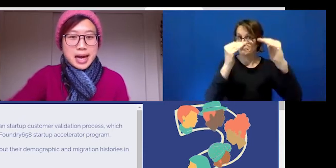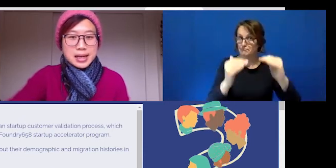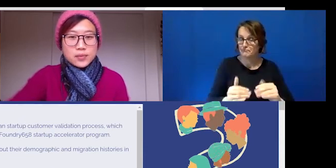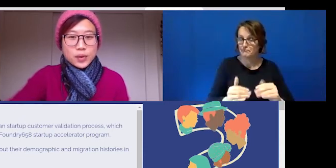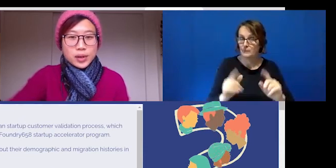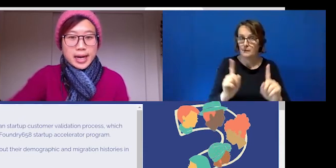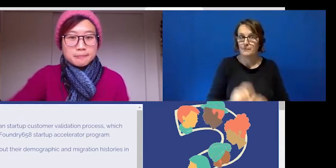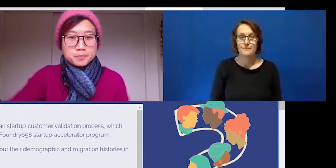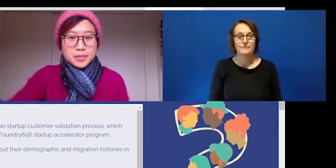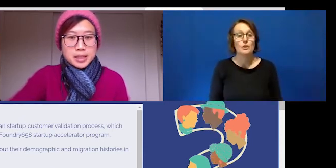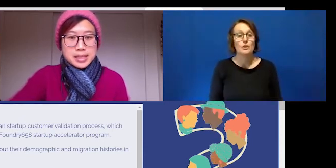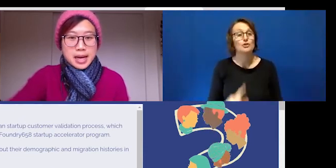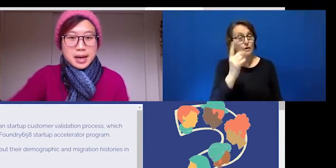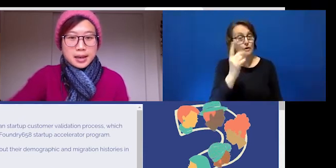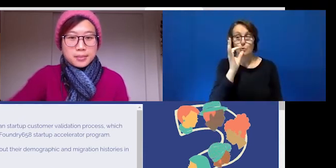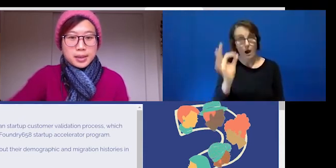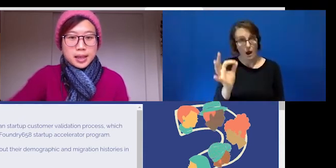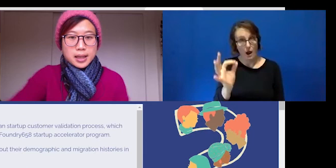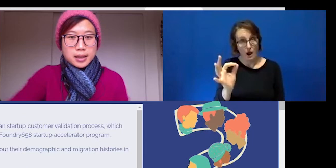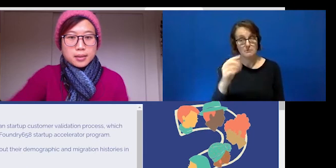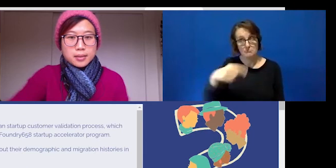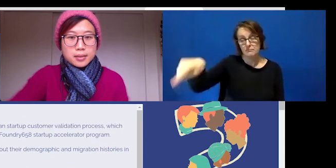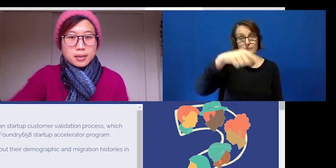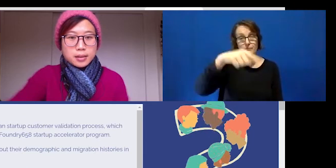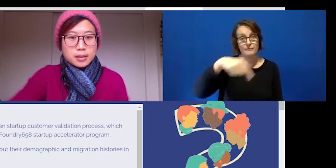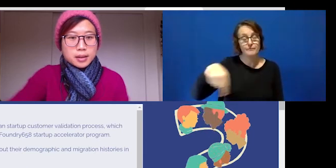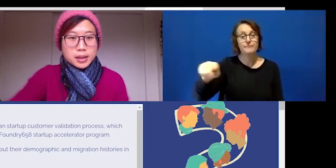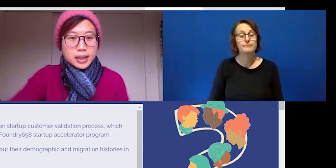did ask for some